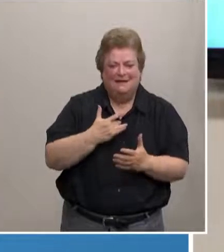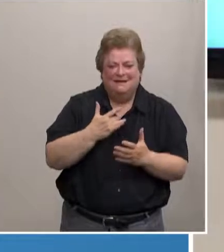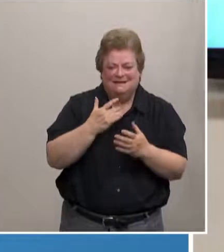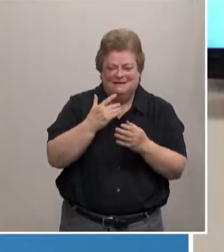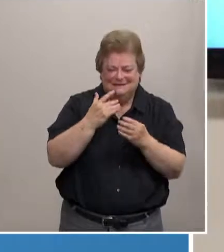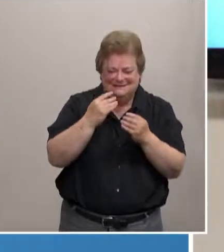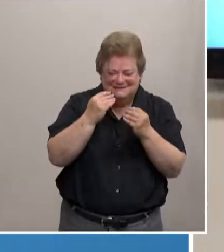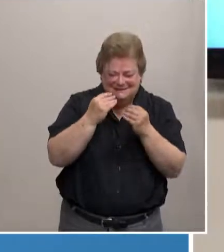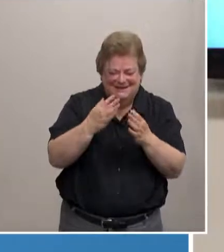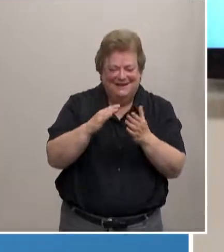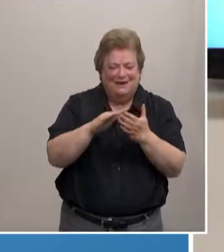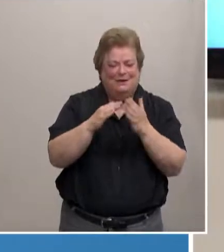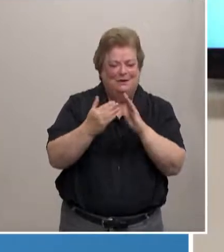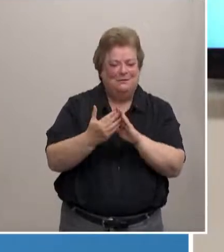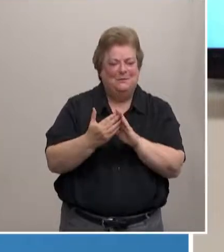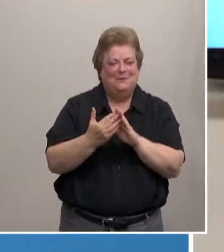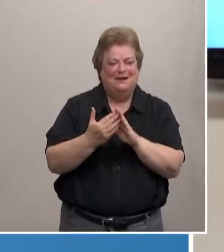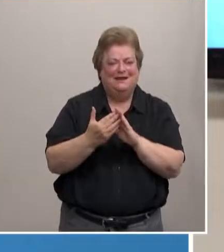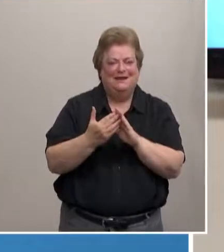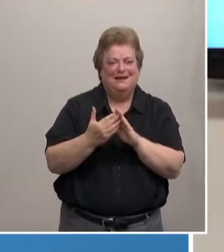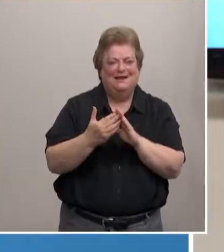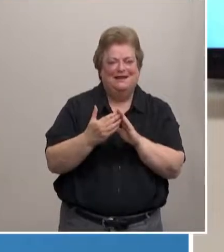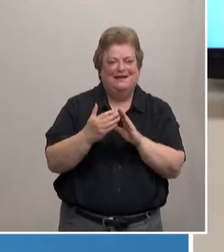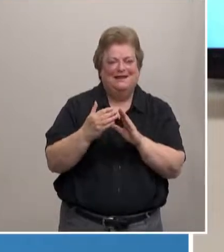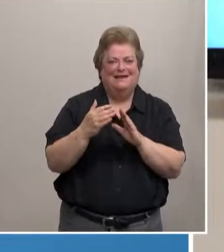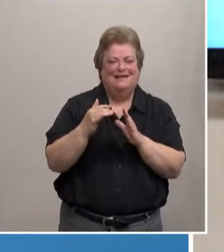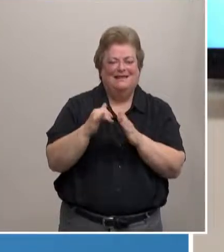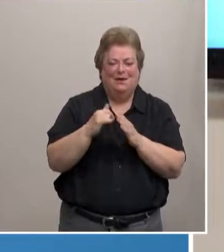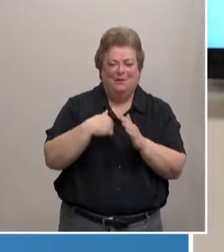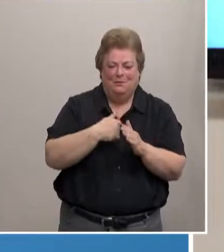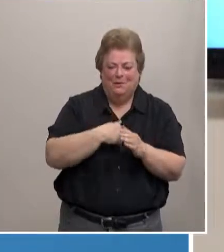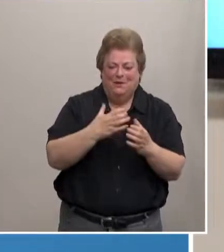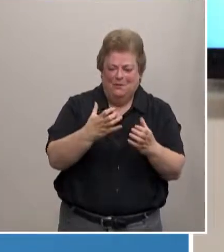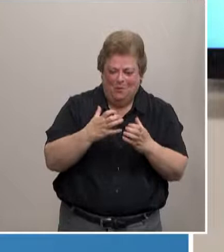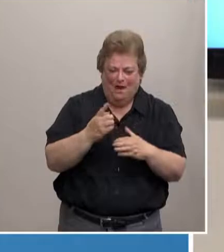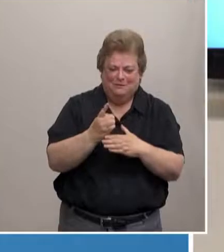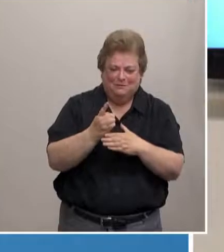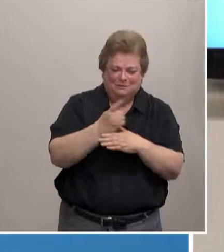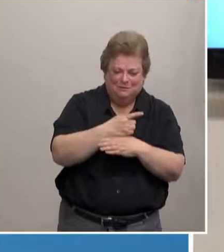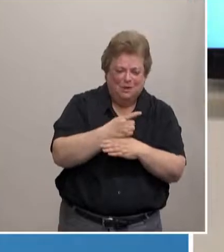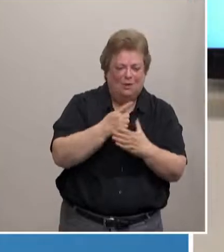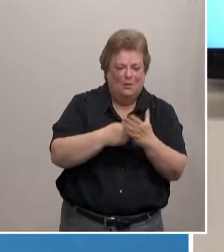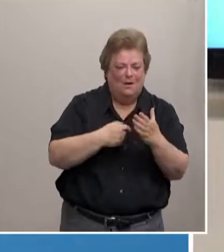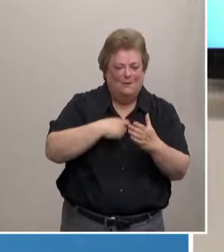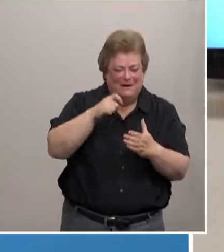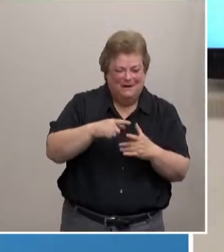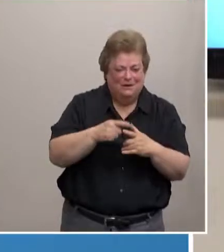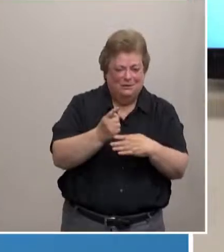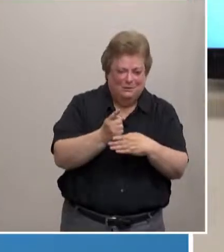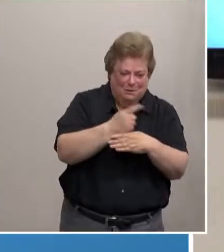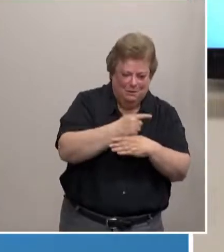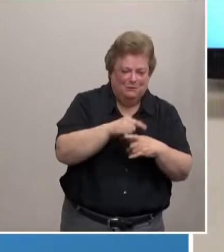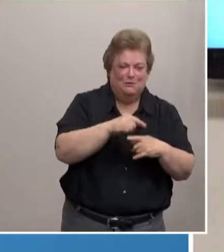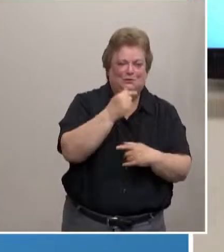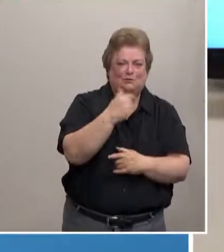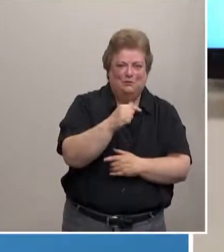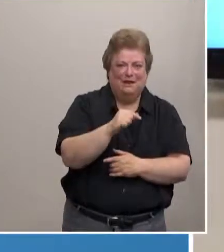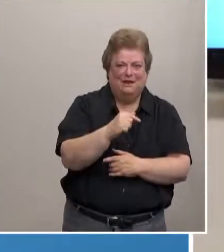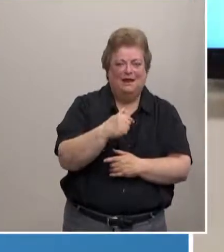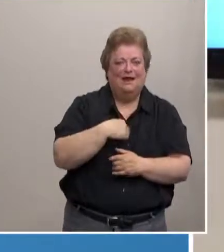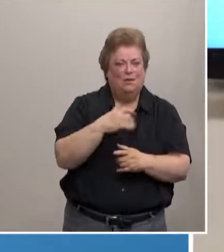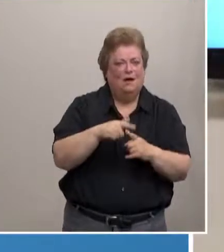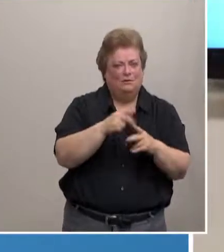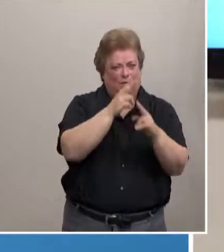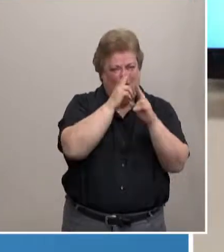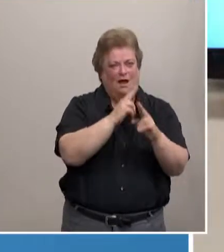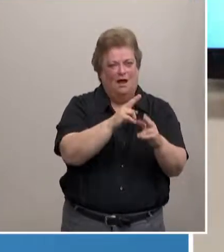We told them what it was going to take to get us in green and what it was going to take to remove the mask mandate. And I want to honor that.